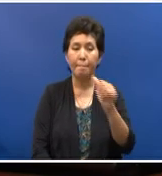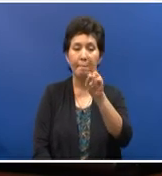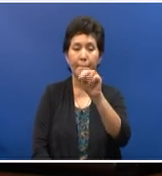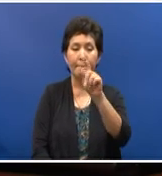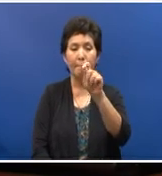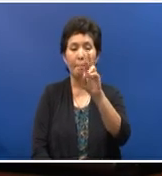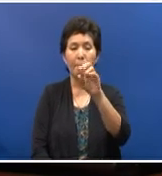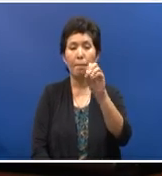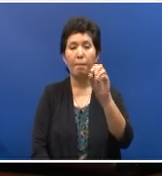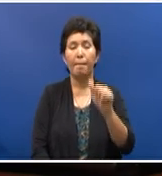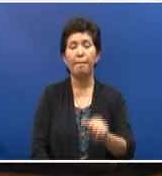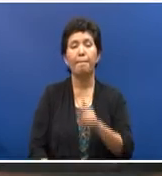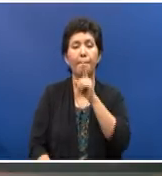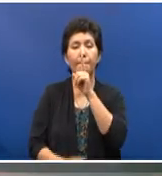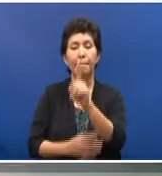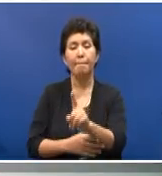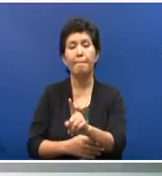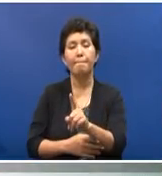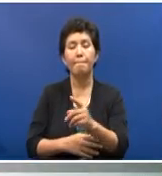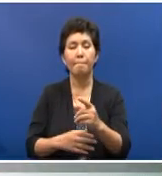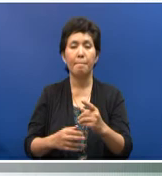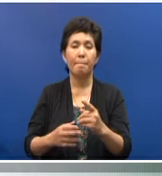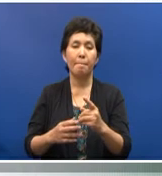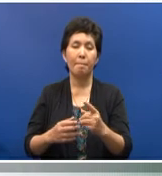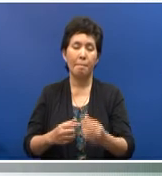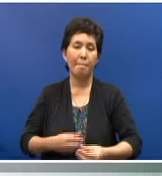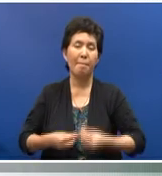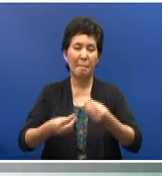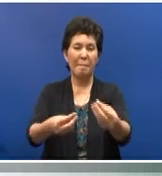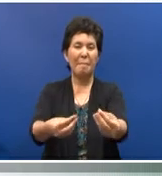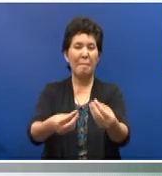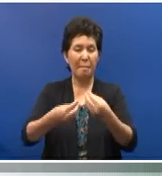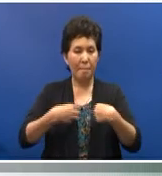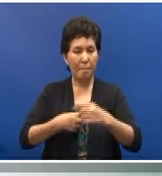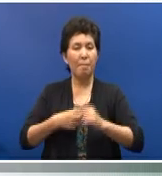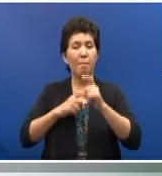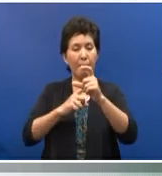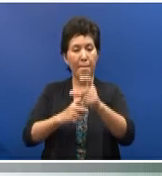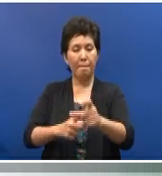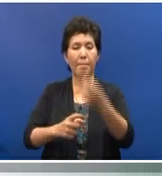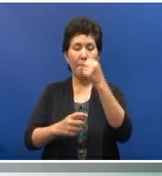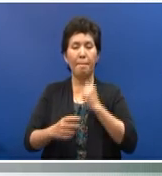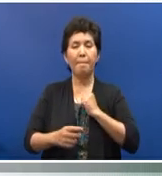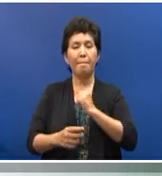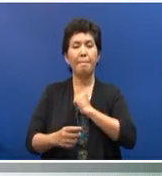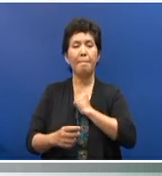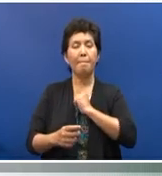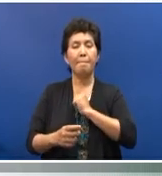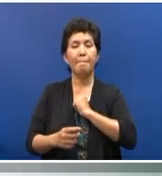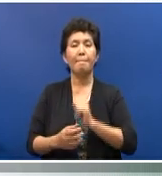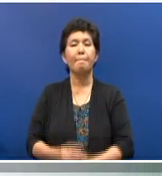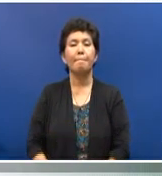anthropology, okay, actually help us to regard ourselves more clearly by acknowledging and appreciating the uniqueness of